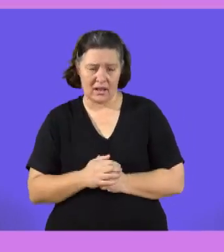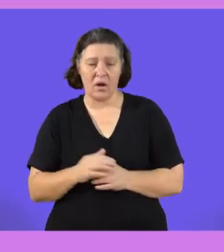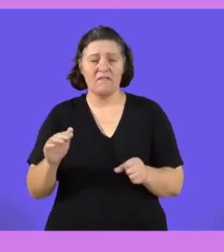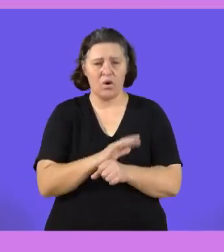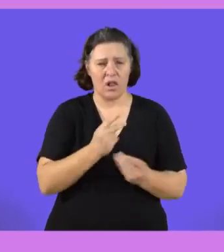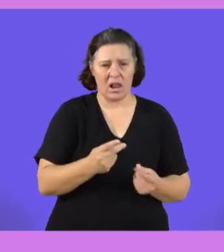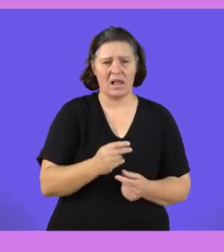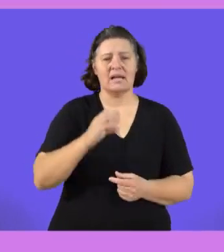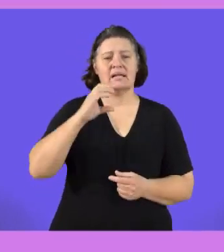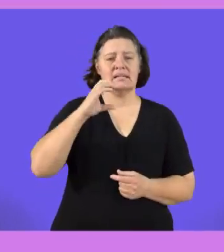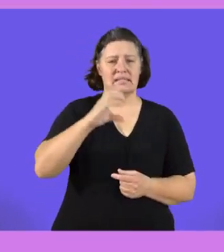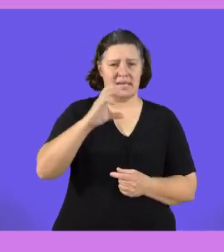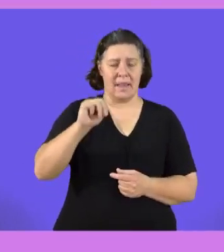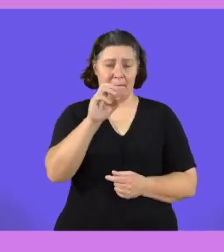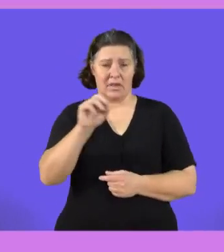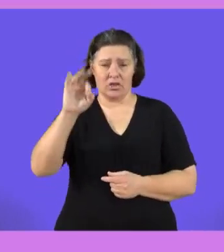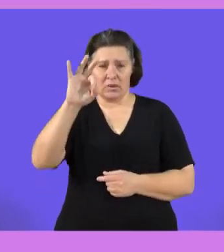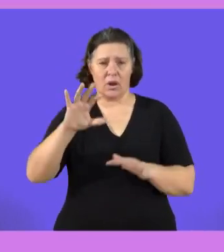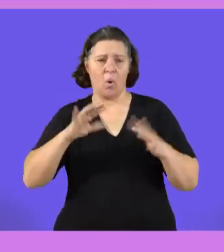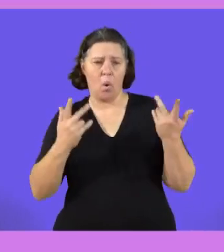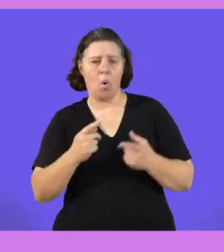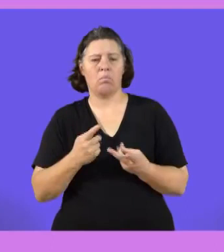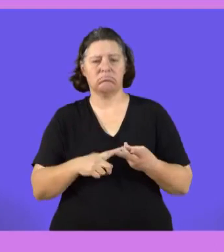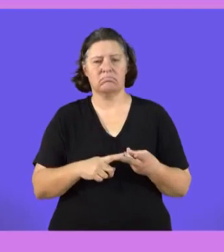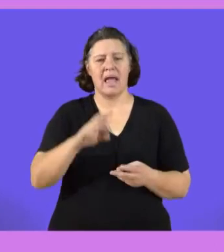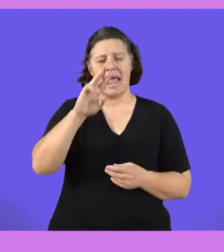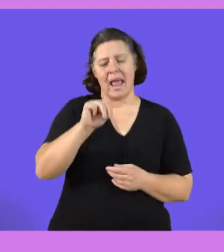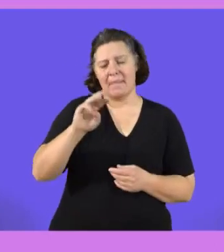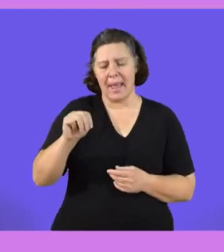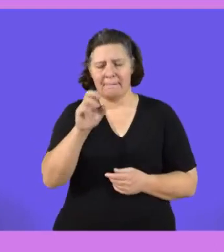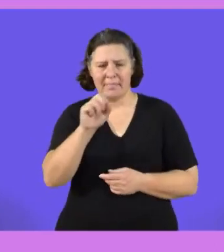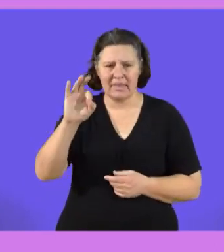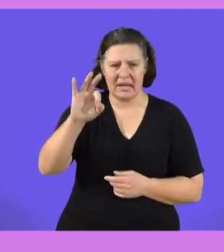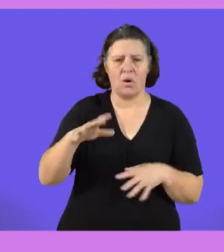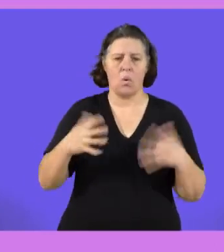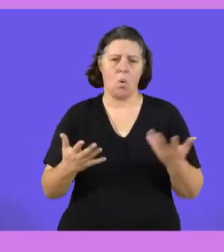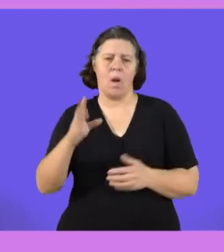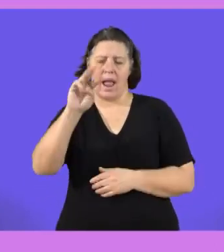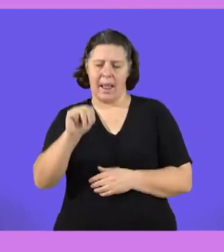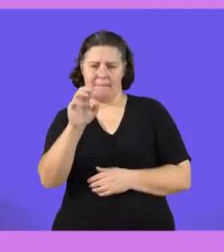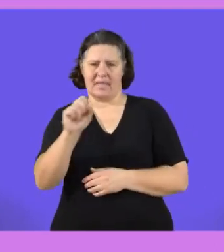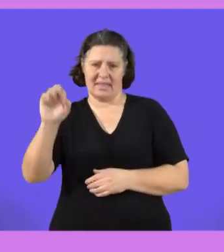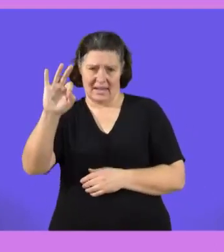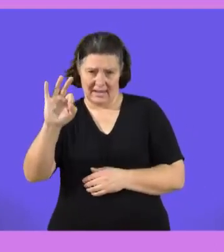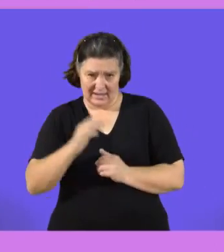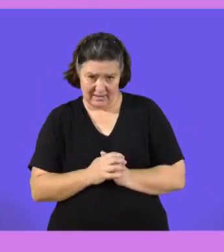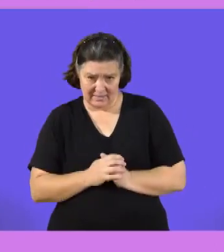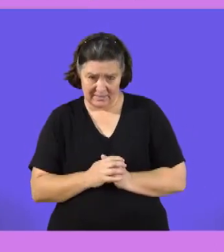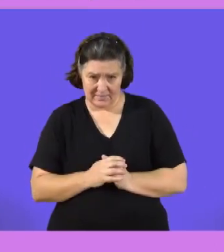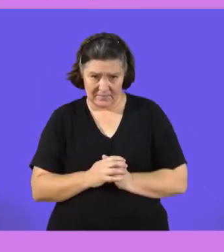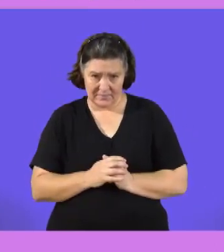volumes, basic unit is cubic centimeters, and other units will be your cubic millimeters and cubic meters, for